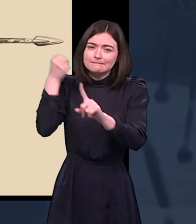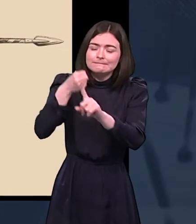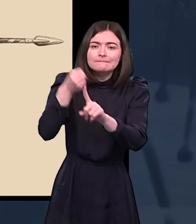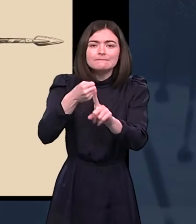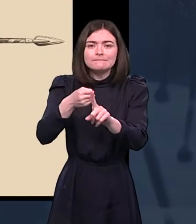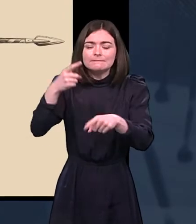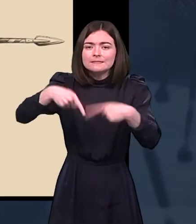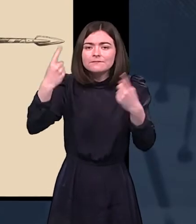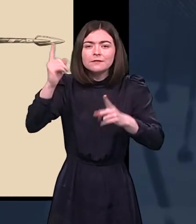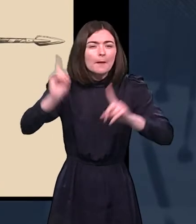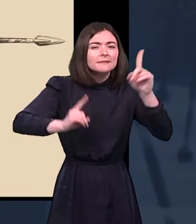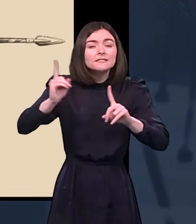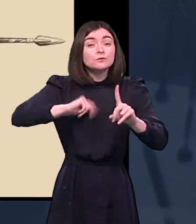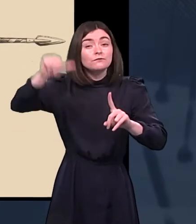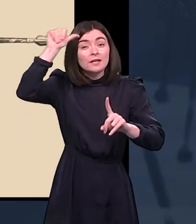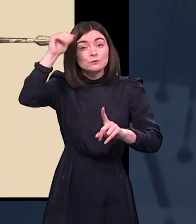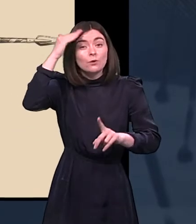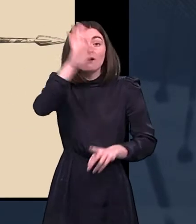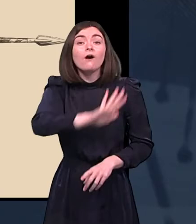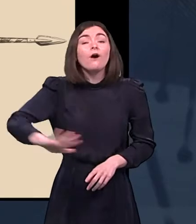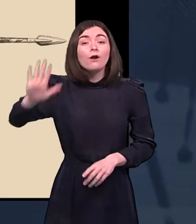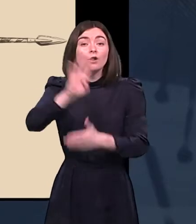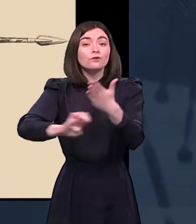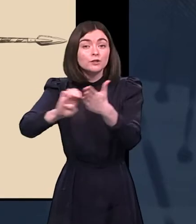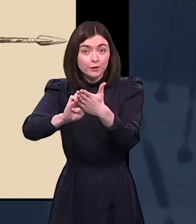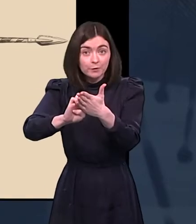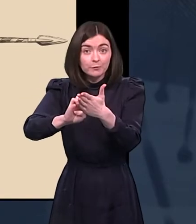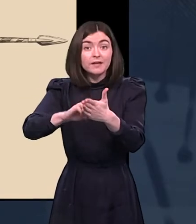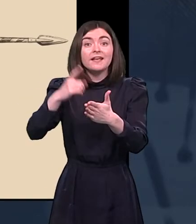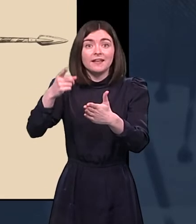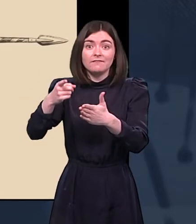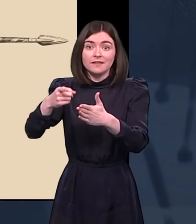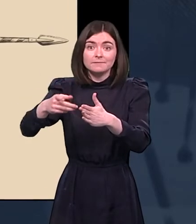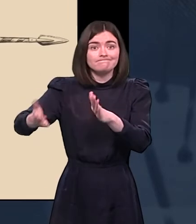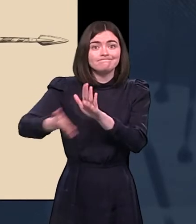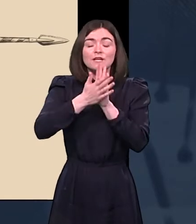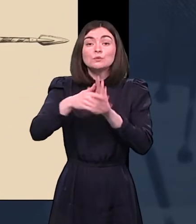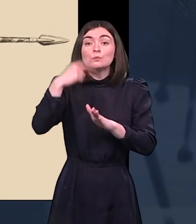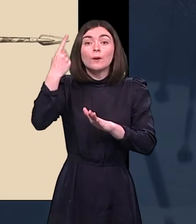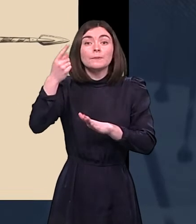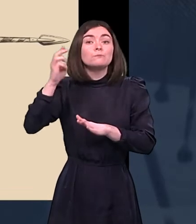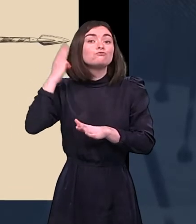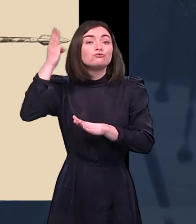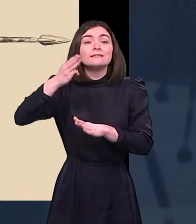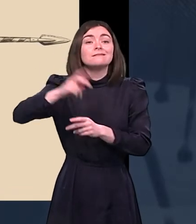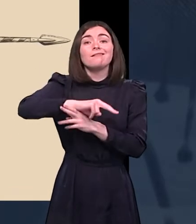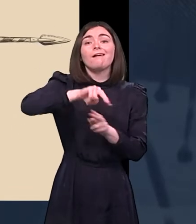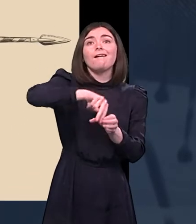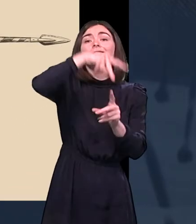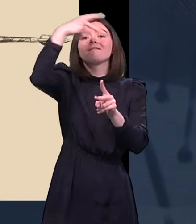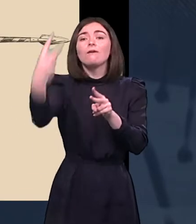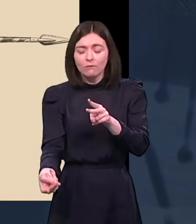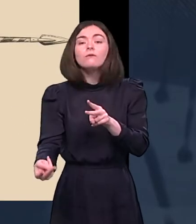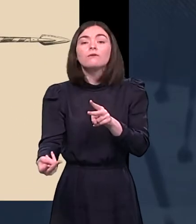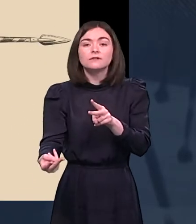became famous champion all over Europe, even knocking a young prince later to become King Richard the Lionhearted off his horse